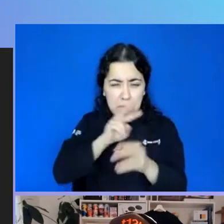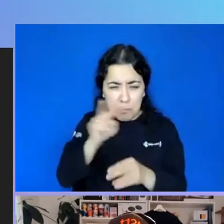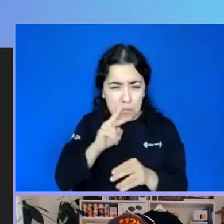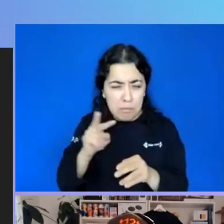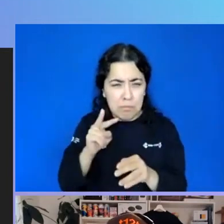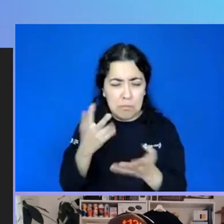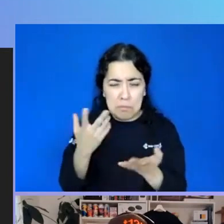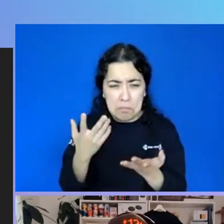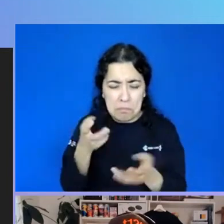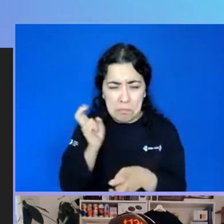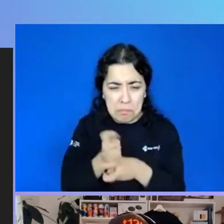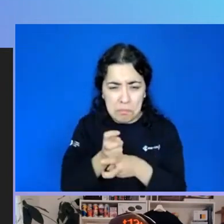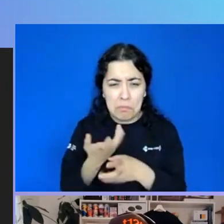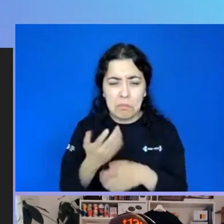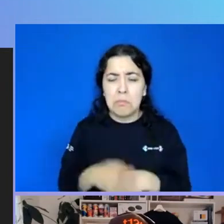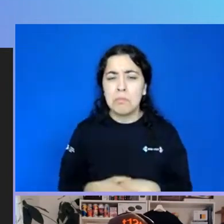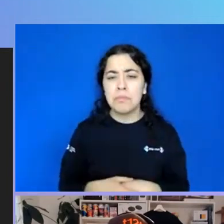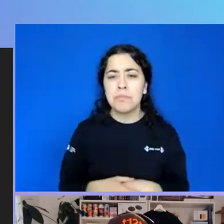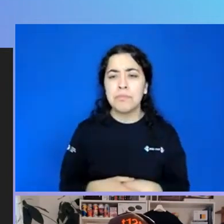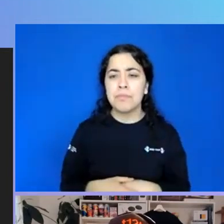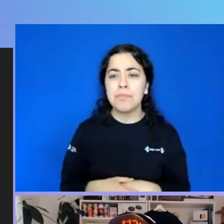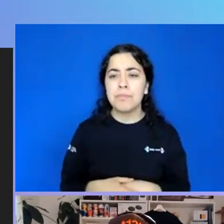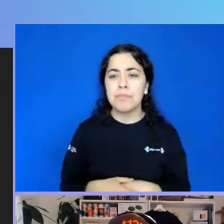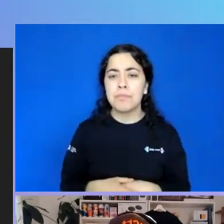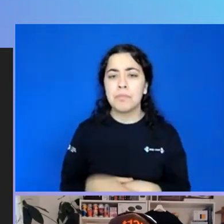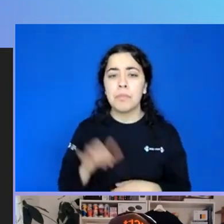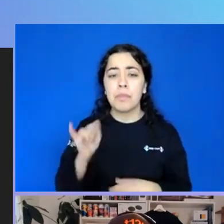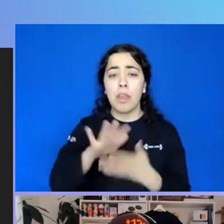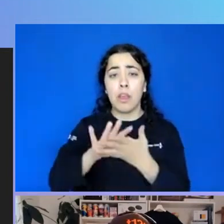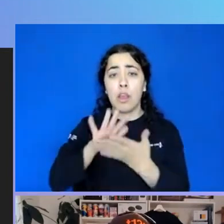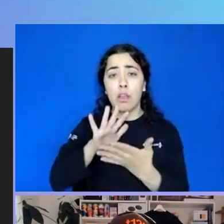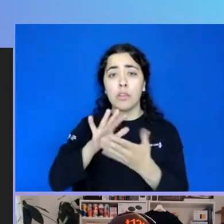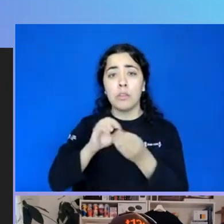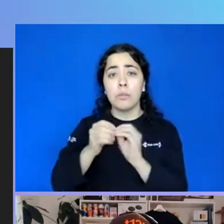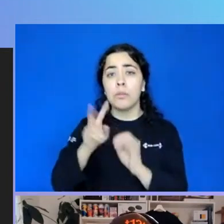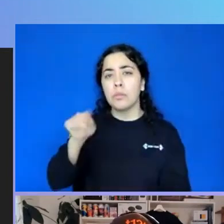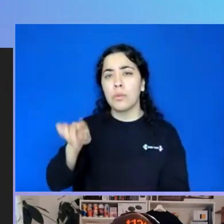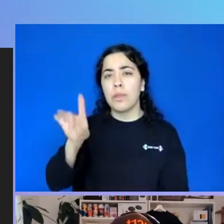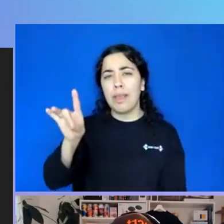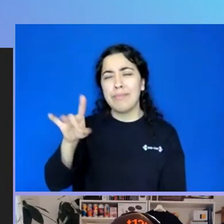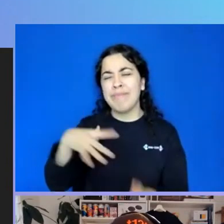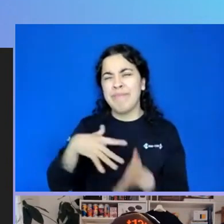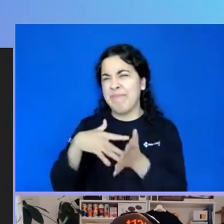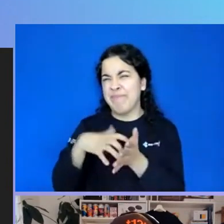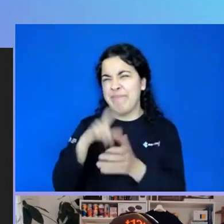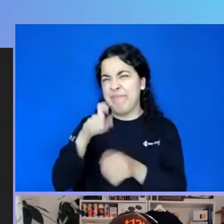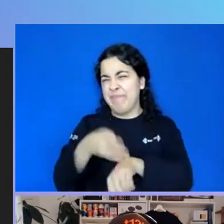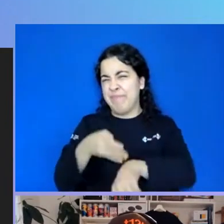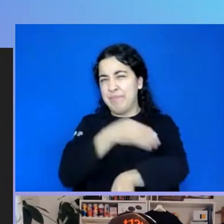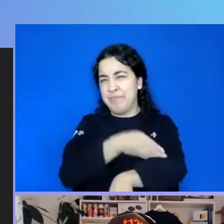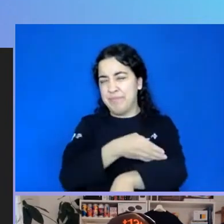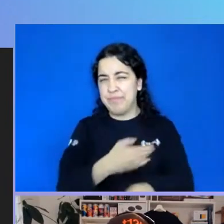And the contrast, yeah, it's 2.8. That's really, really poor.